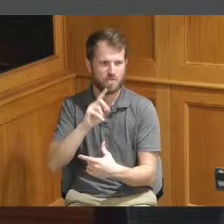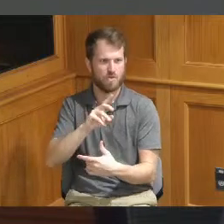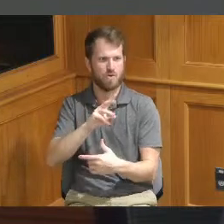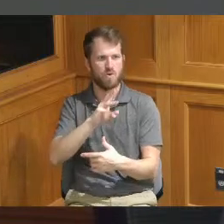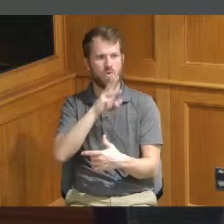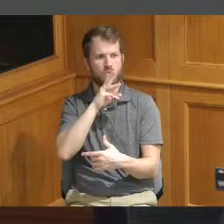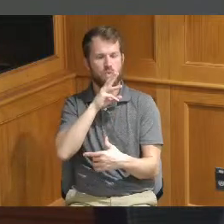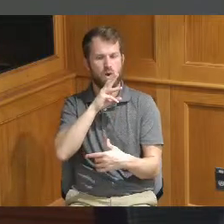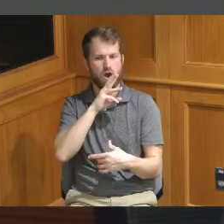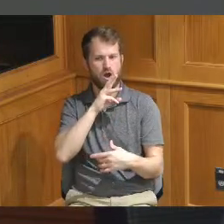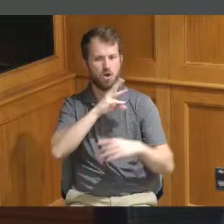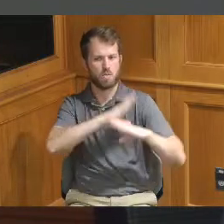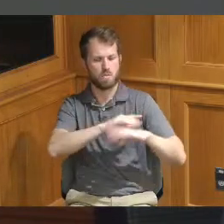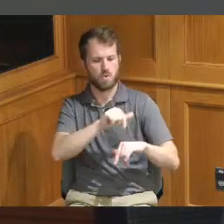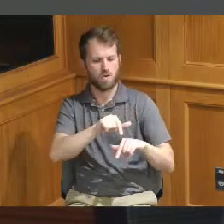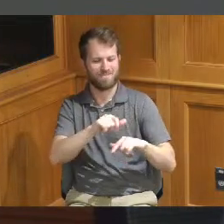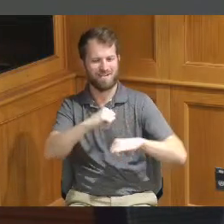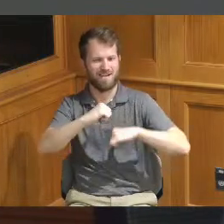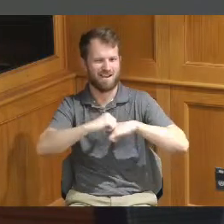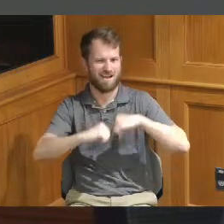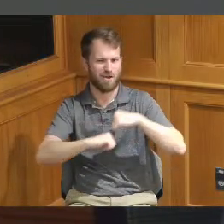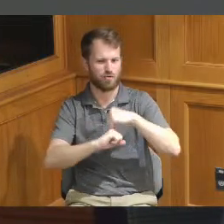the concrete and infrastructure under